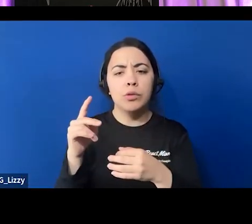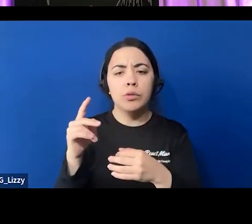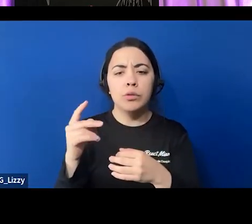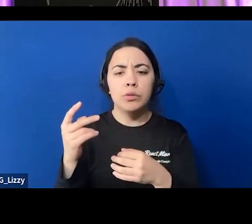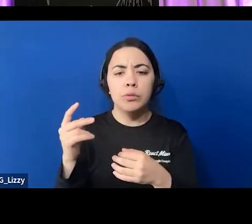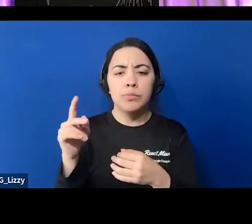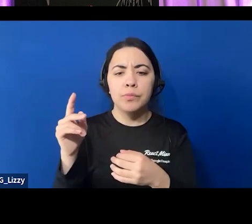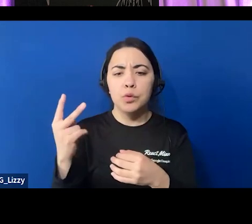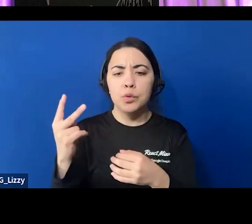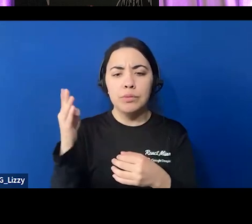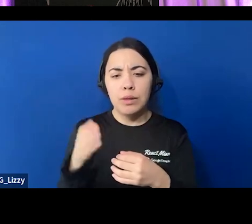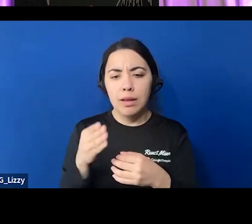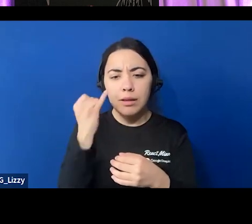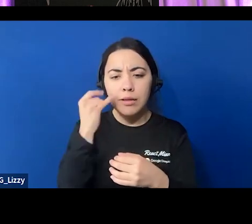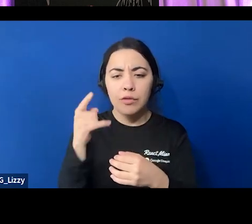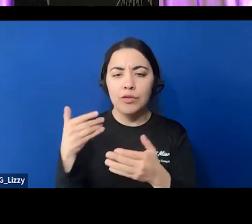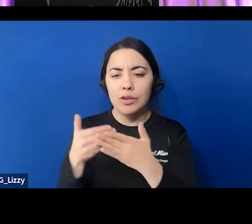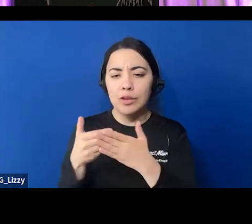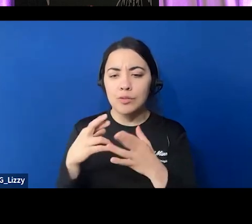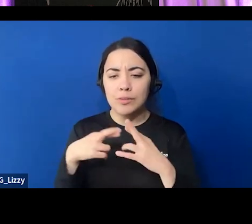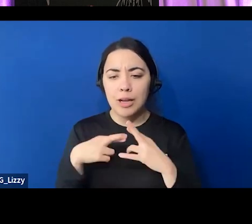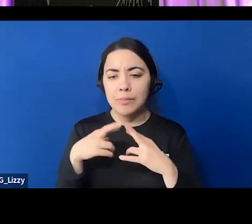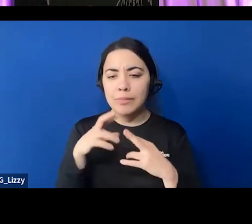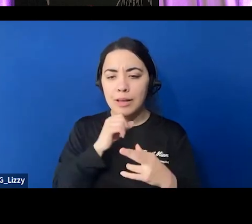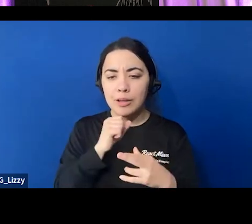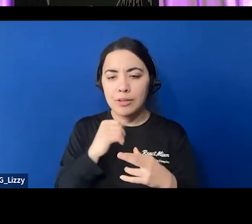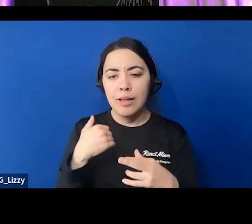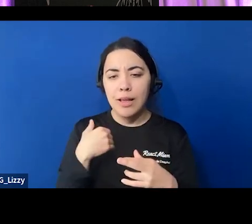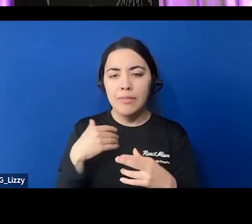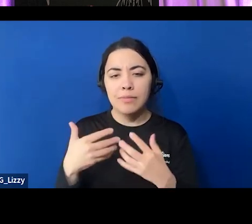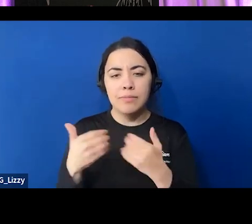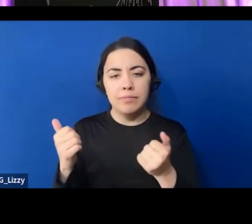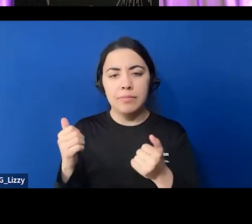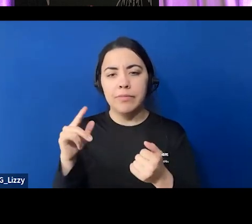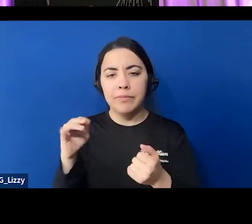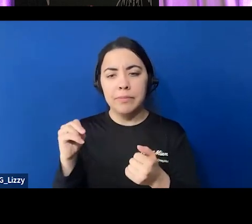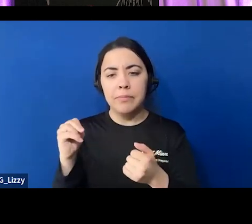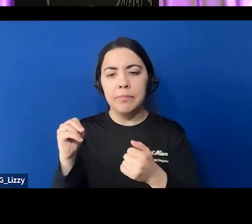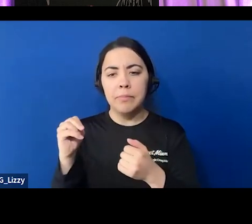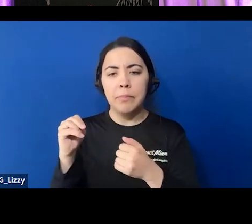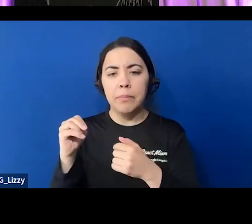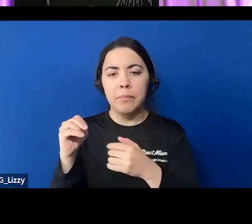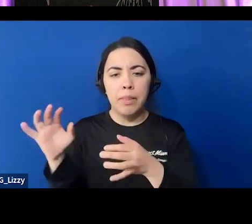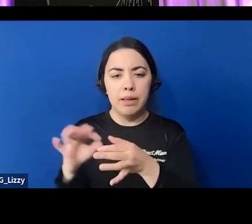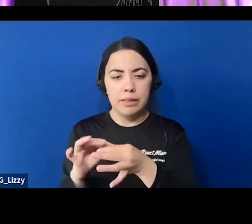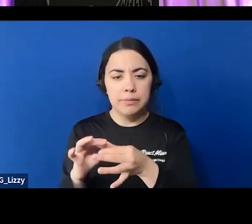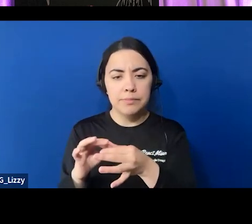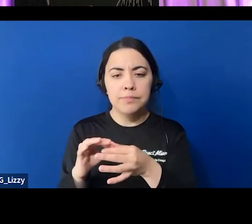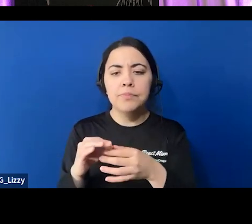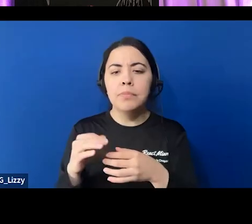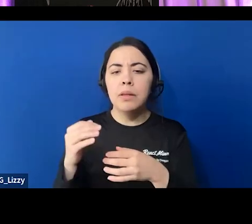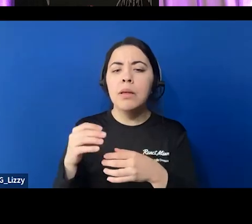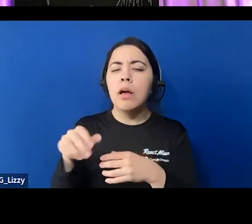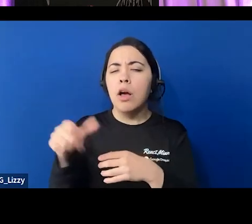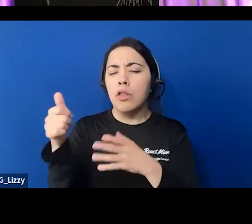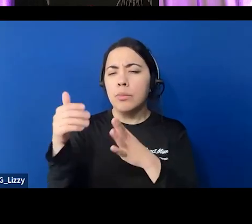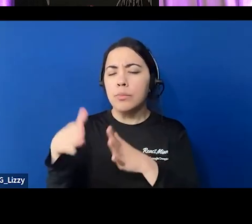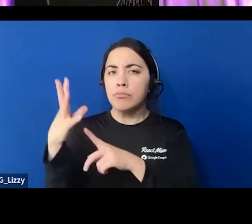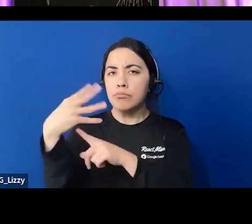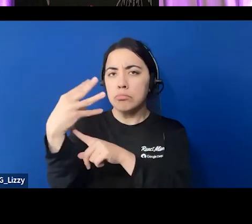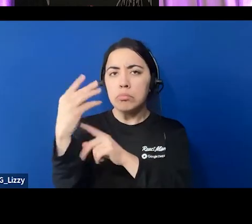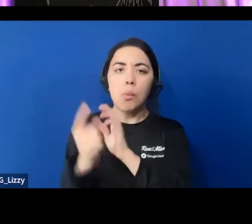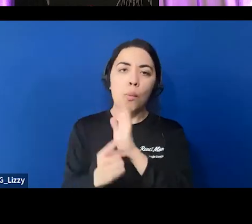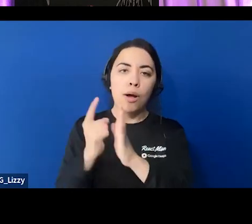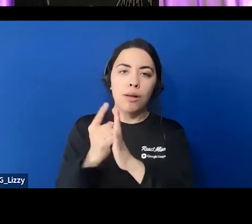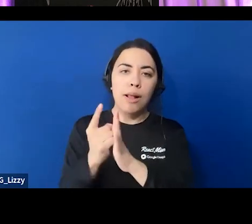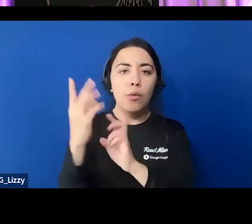age. There's a Vim plugin, I think. So Orta also made an hour-long YouTube video explaining this and many more features of 2/. It's actually really cool.